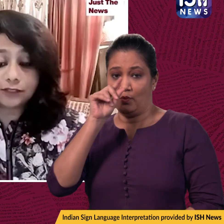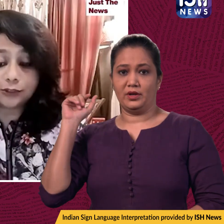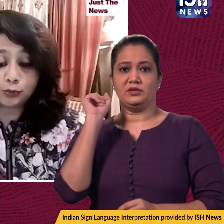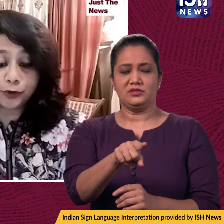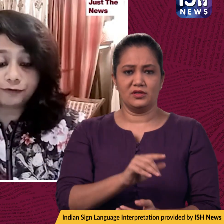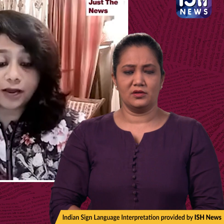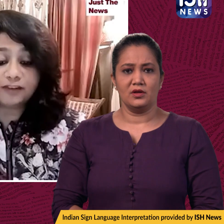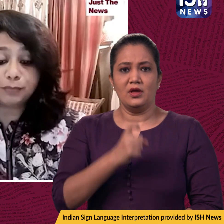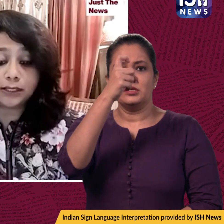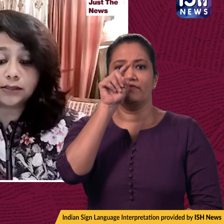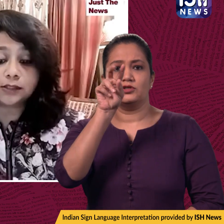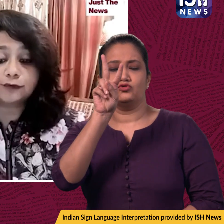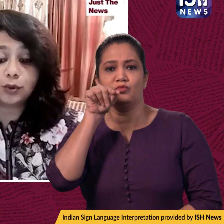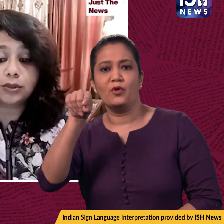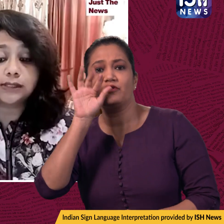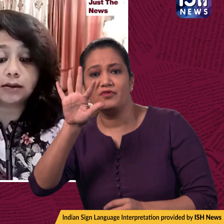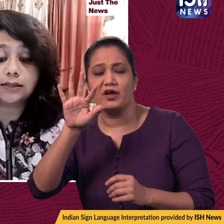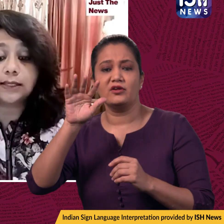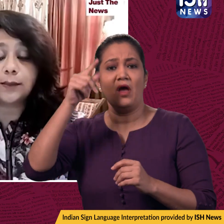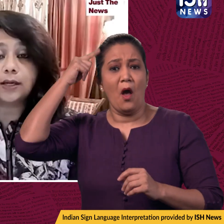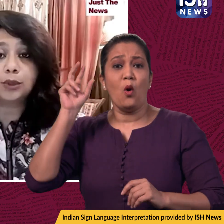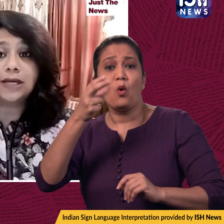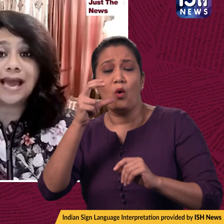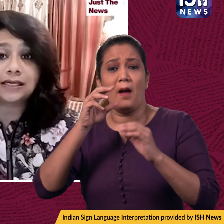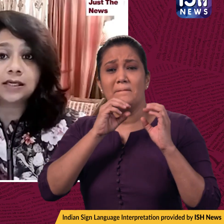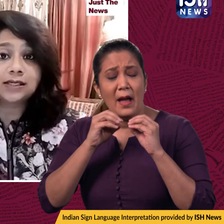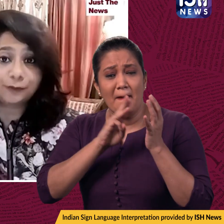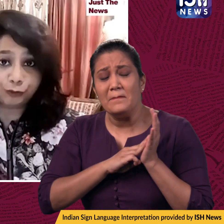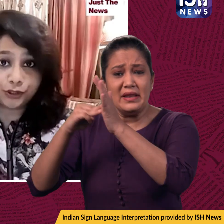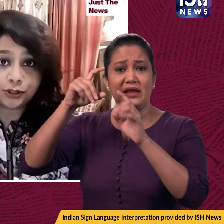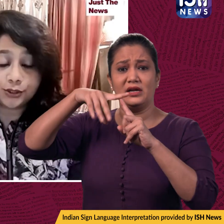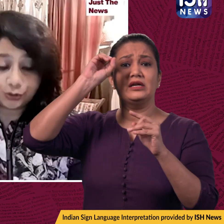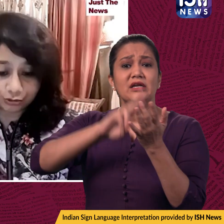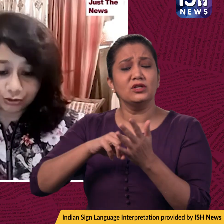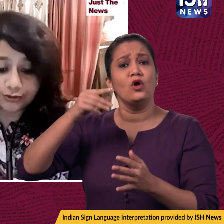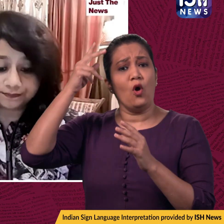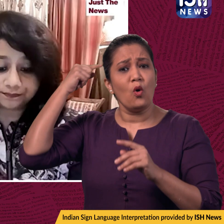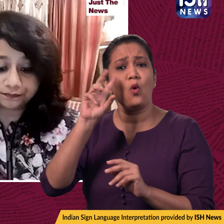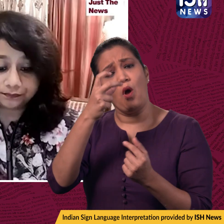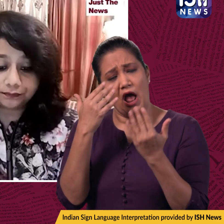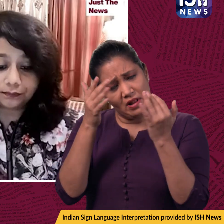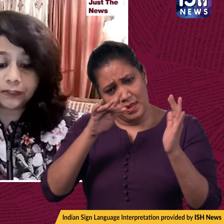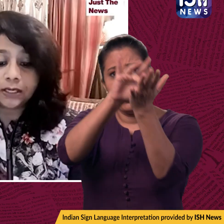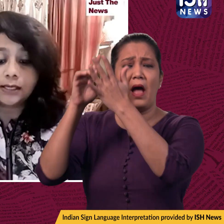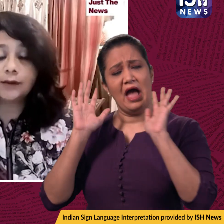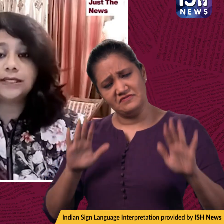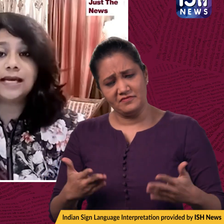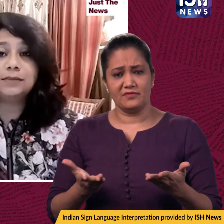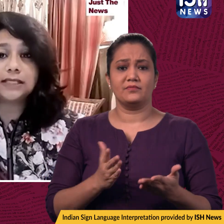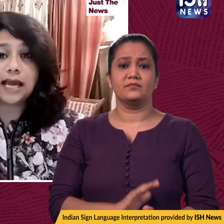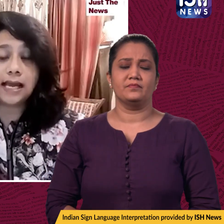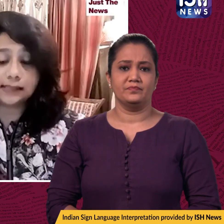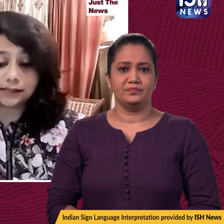that 72.5 million tons of coal is currently available at different sources. Now,